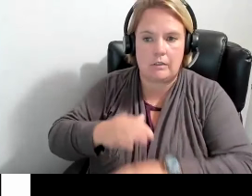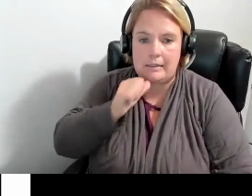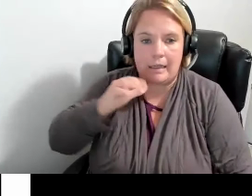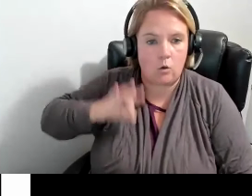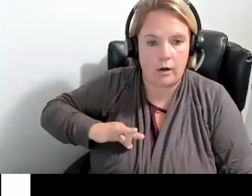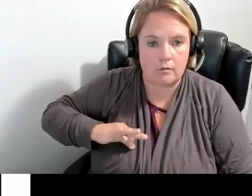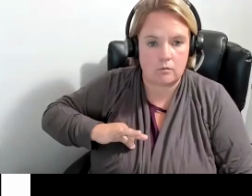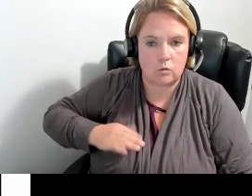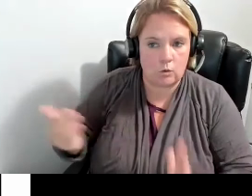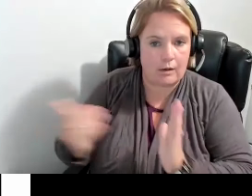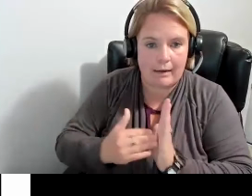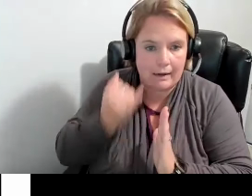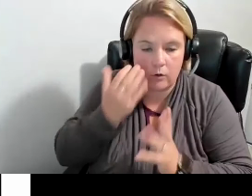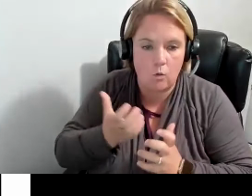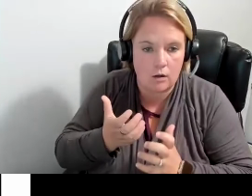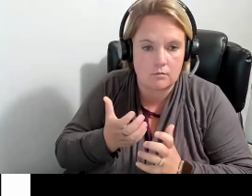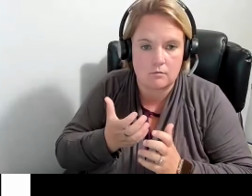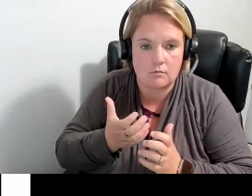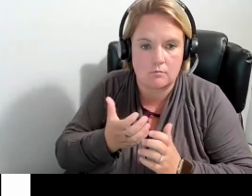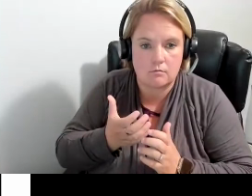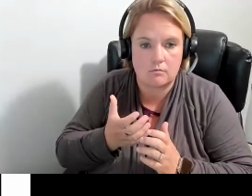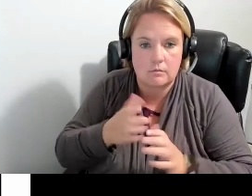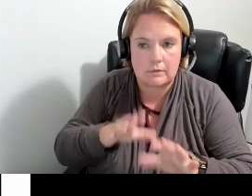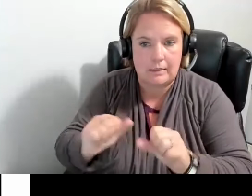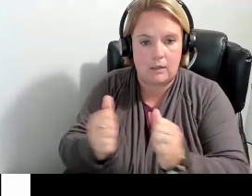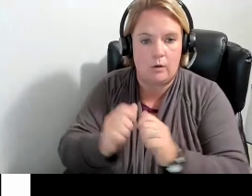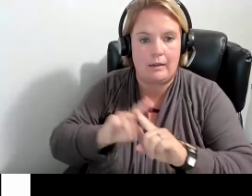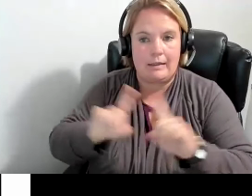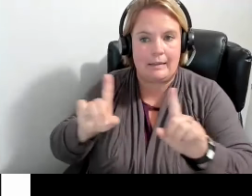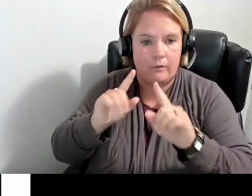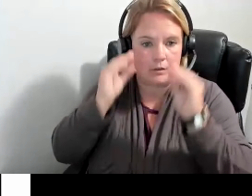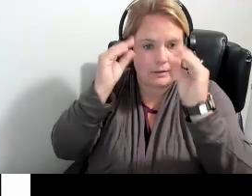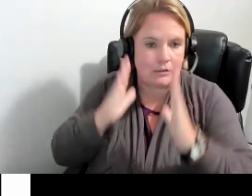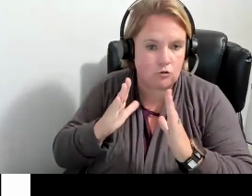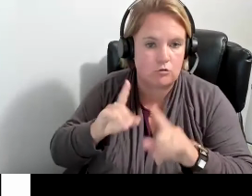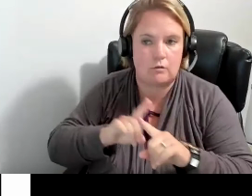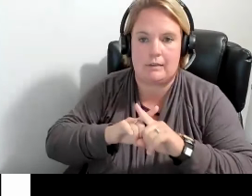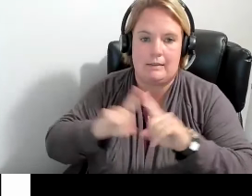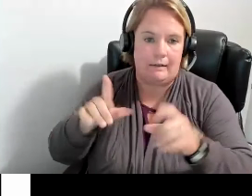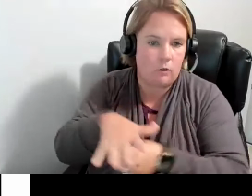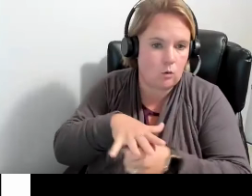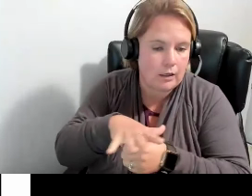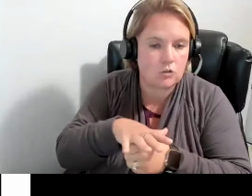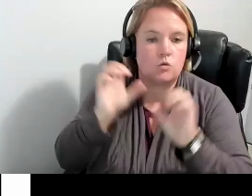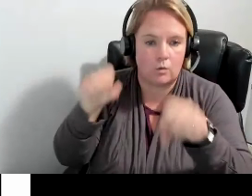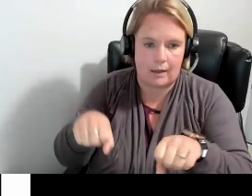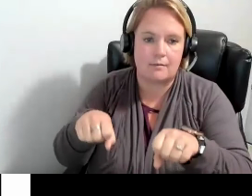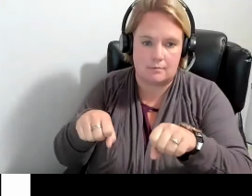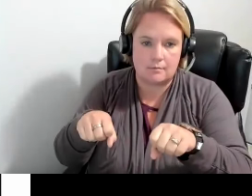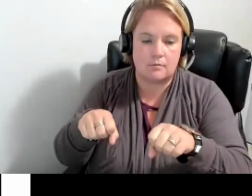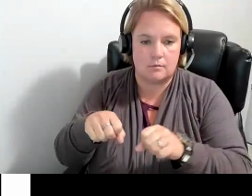repeat it again. If you'd like to, take it with a different teacher, take it at a different location. So this does give